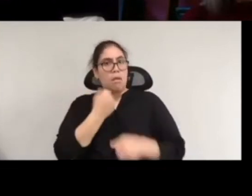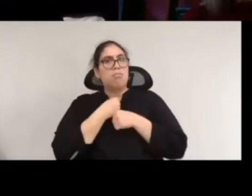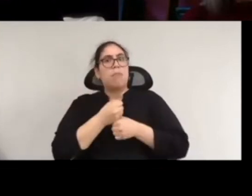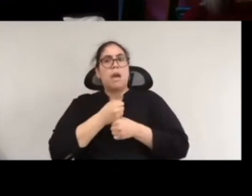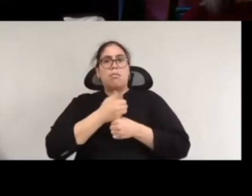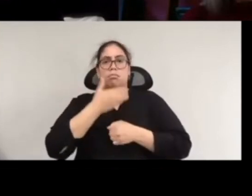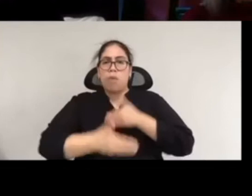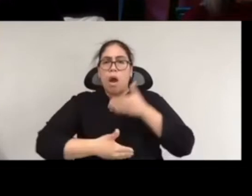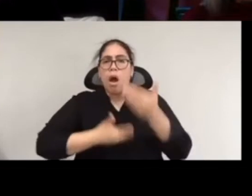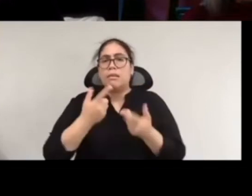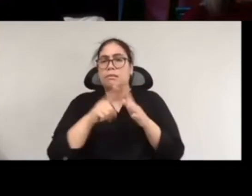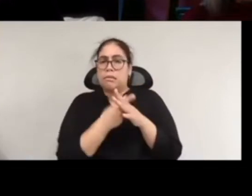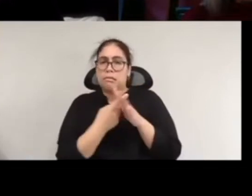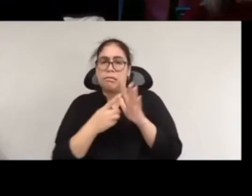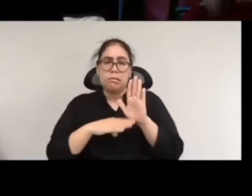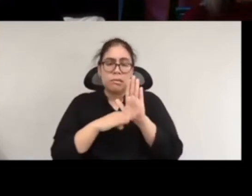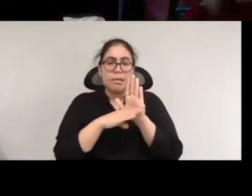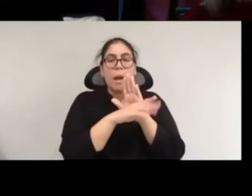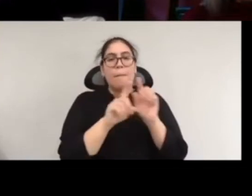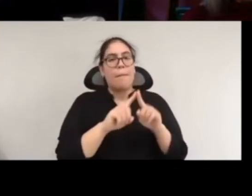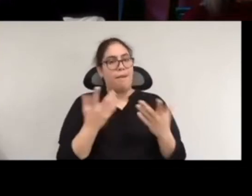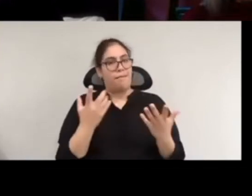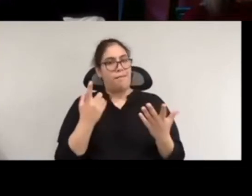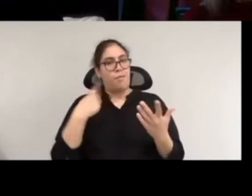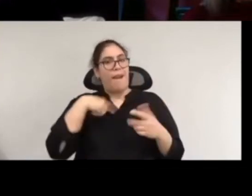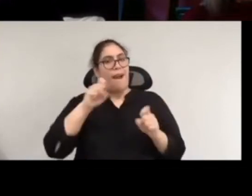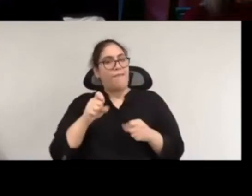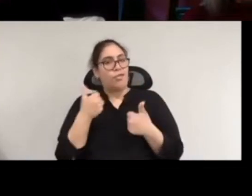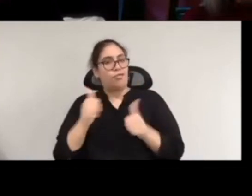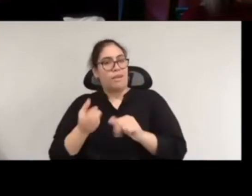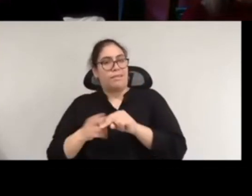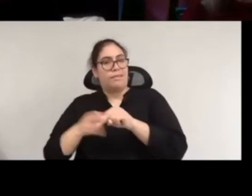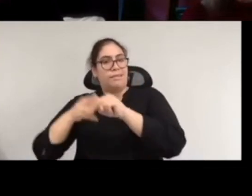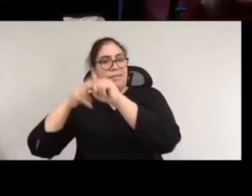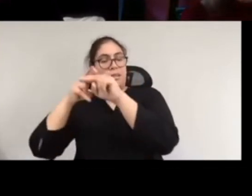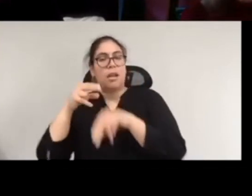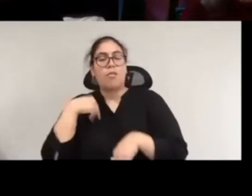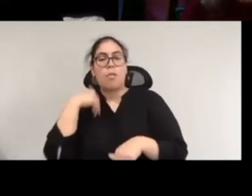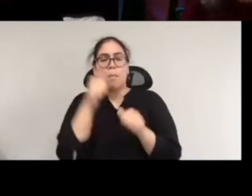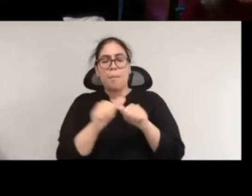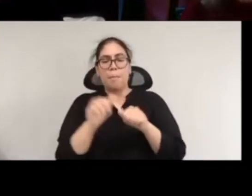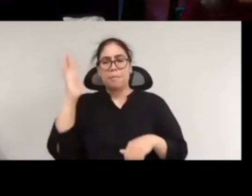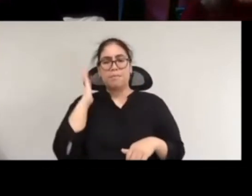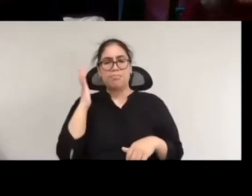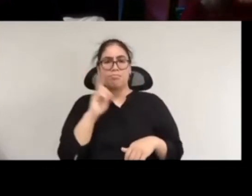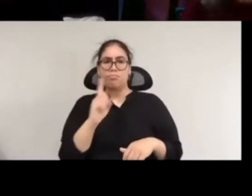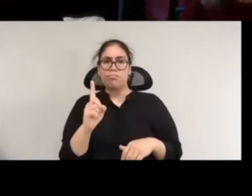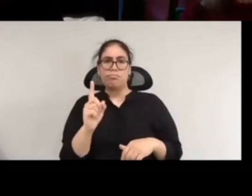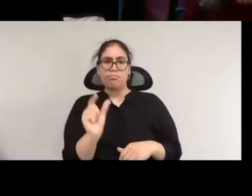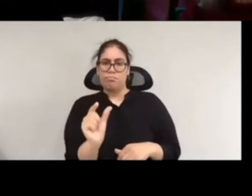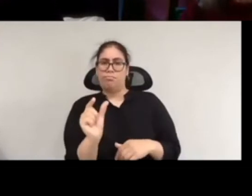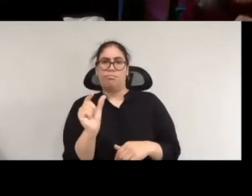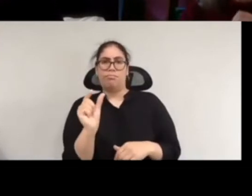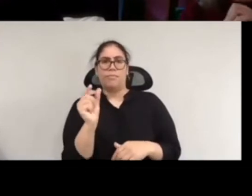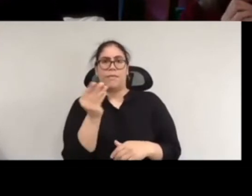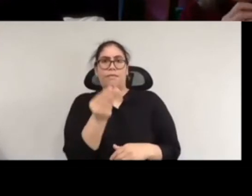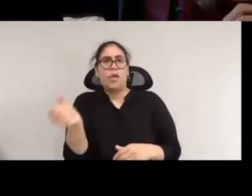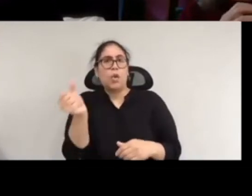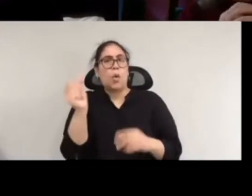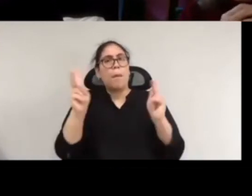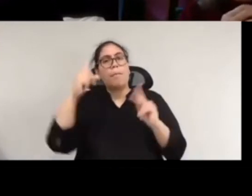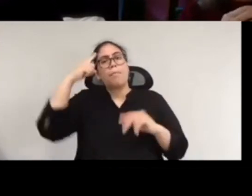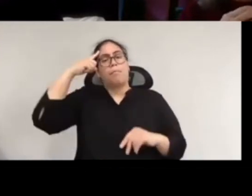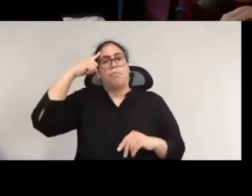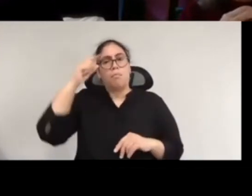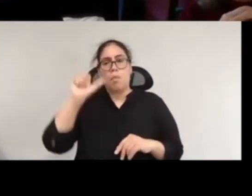I remember a day when there was very little festival world other than the disability film festivals that even utilized audio description,